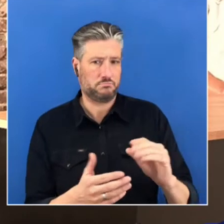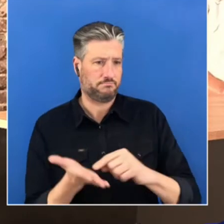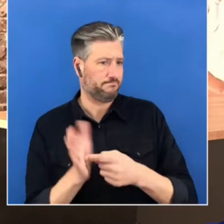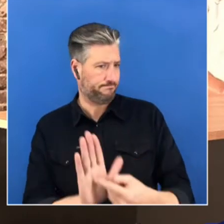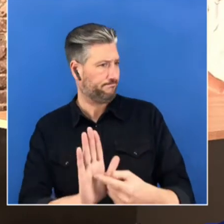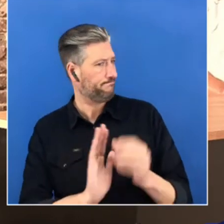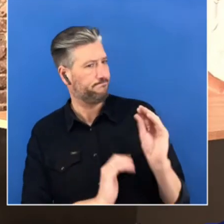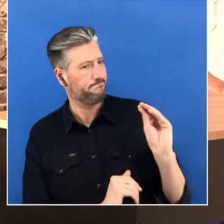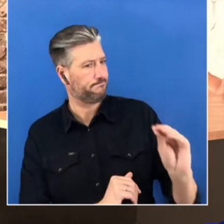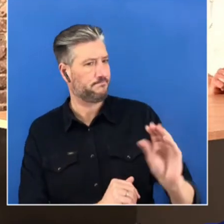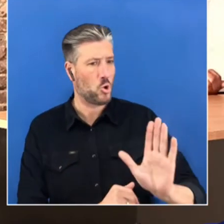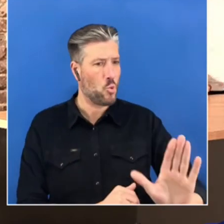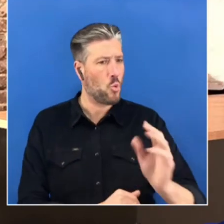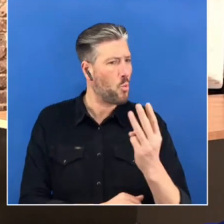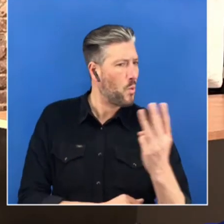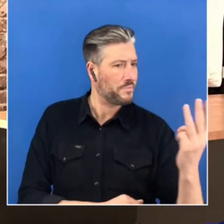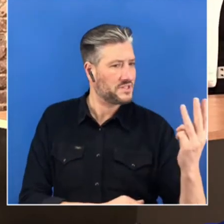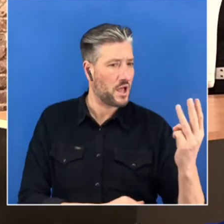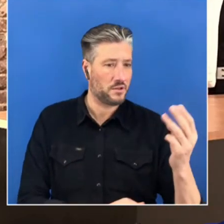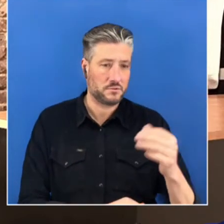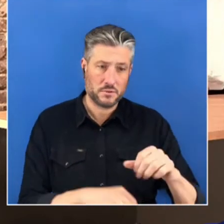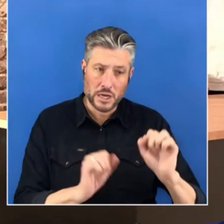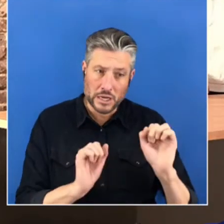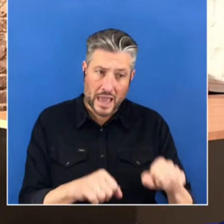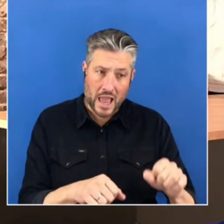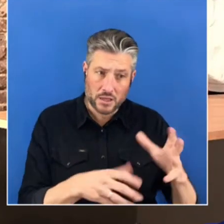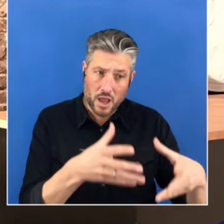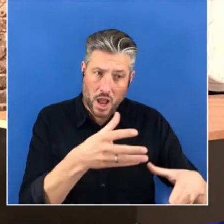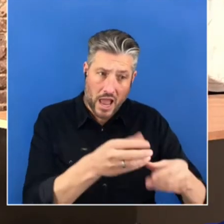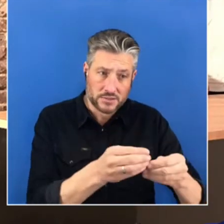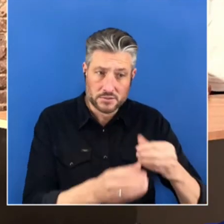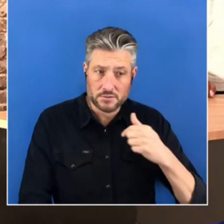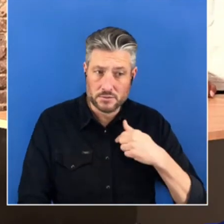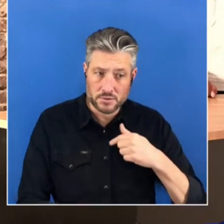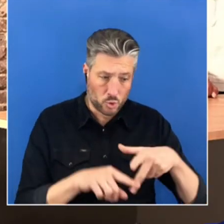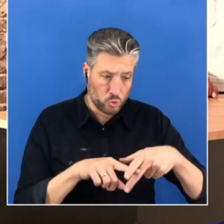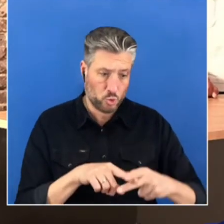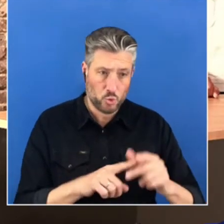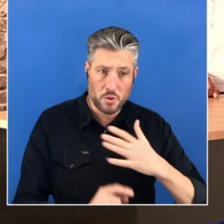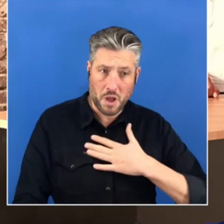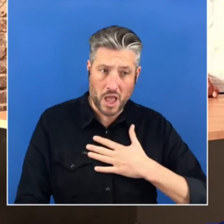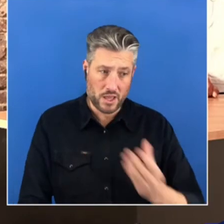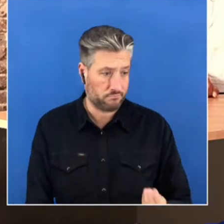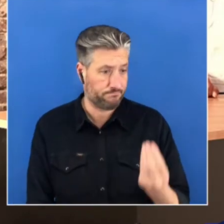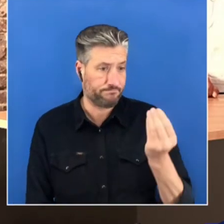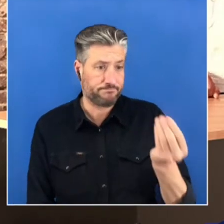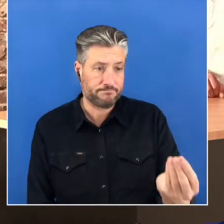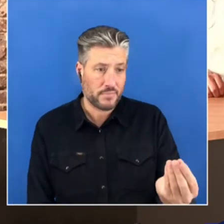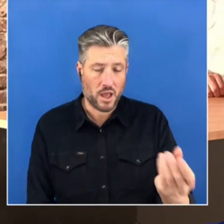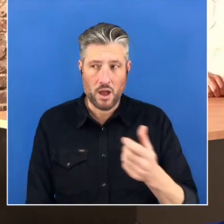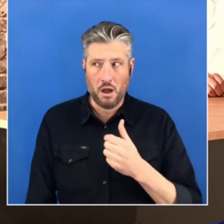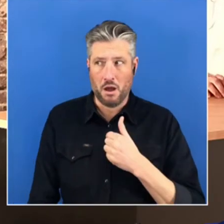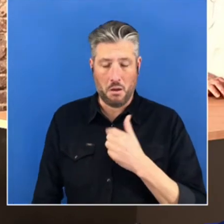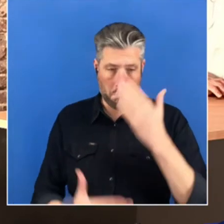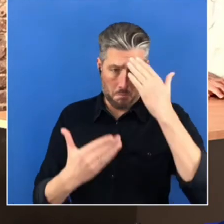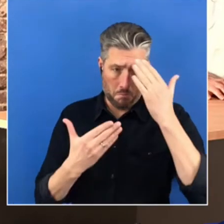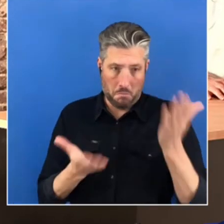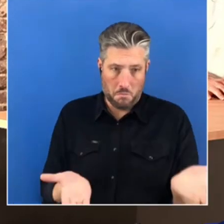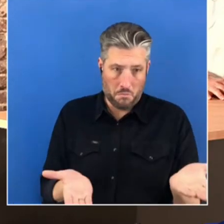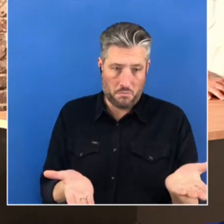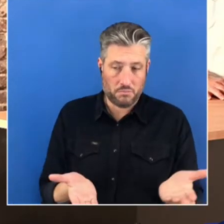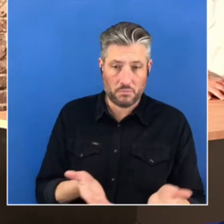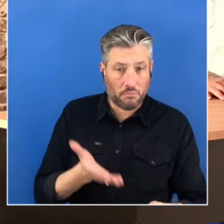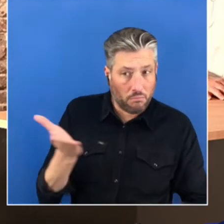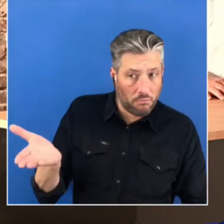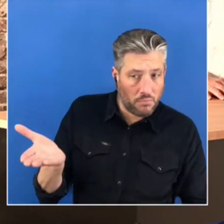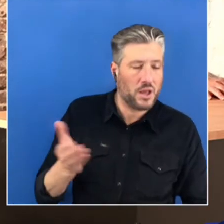get back to you on that. I don't have an answer for that. Do you? Yeah, so if you're building an accessibility tool, kudos to you. I don't think that